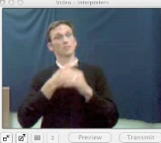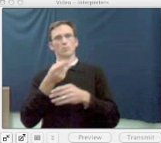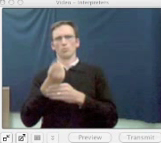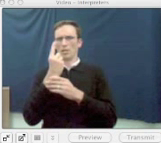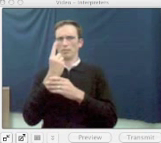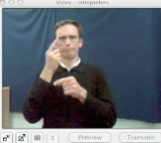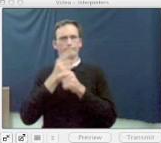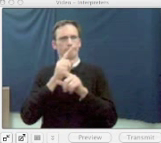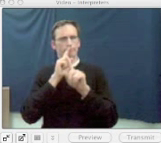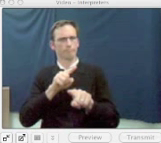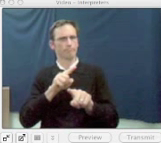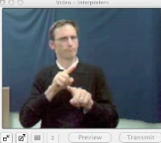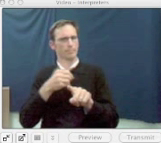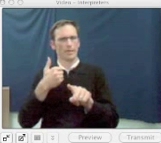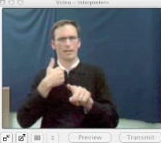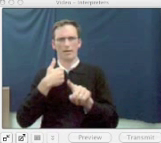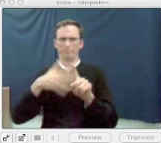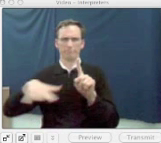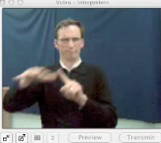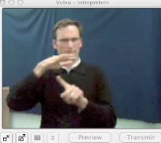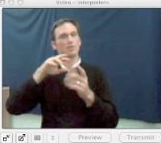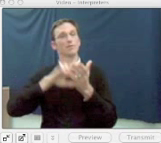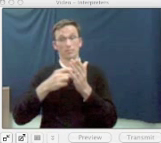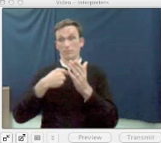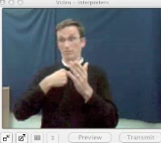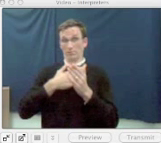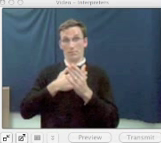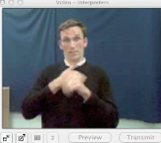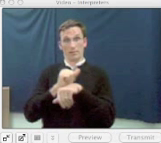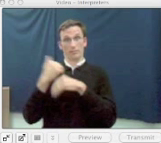interpreters, in this case, to find it in the moment.